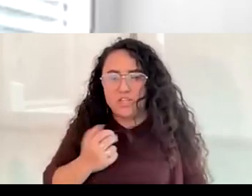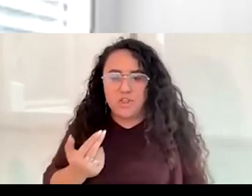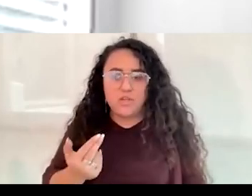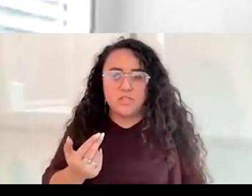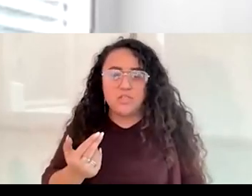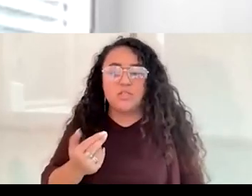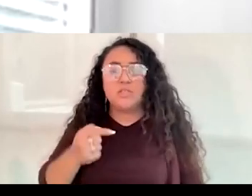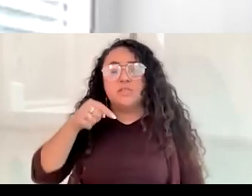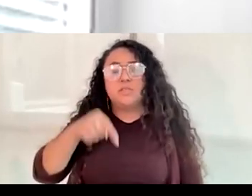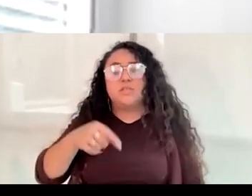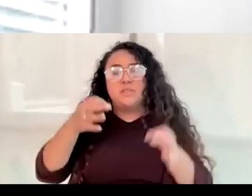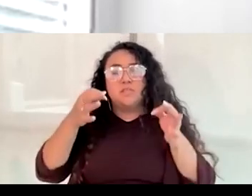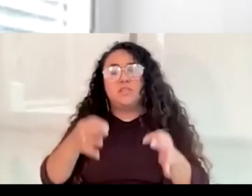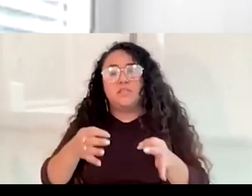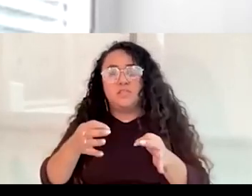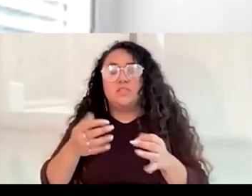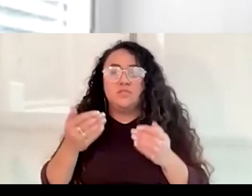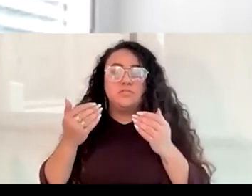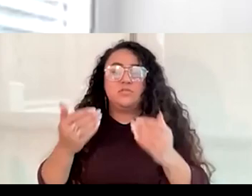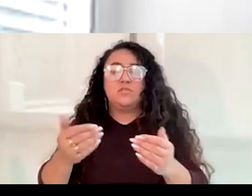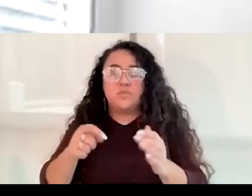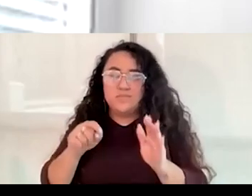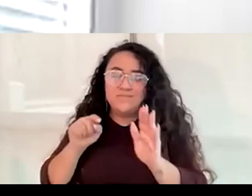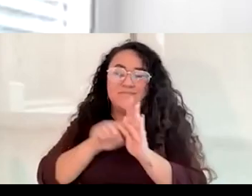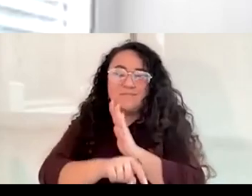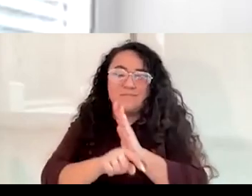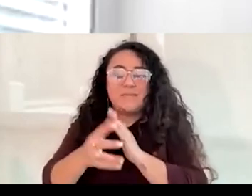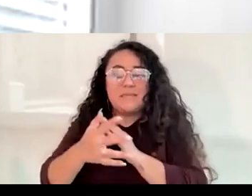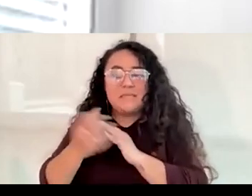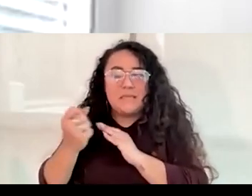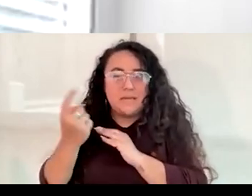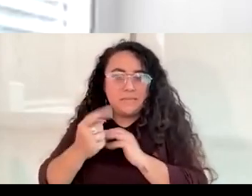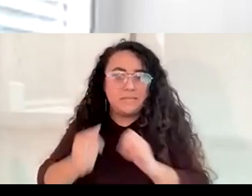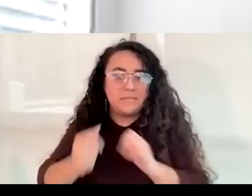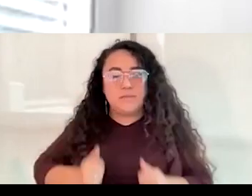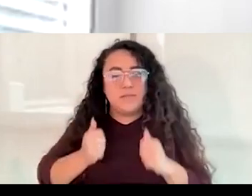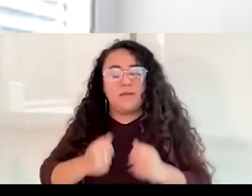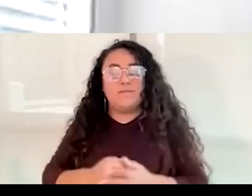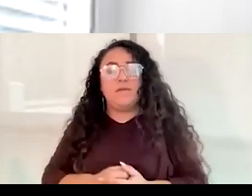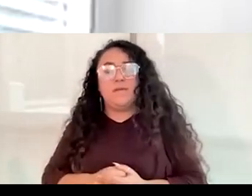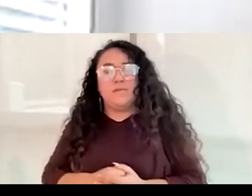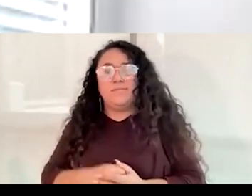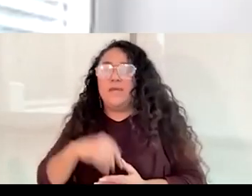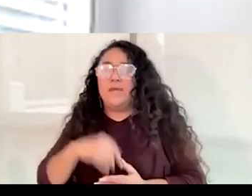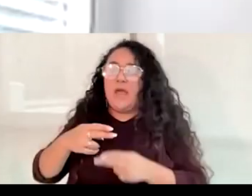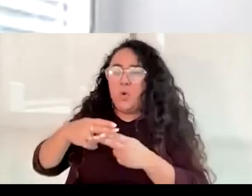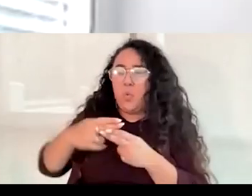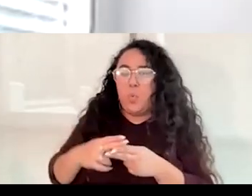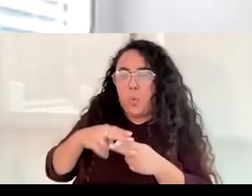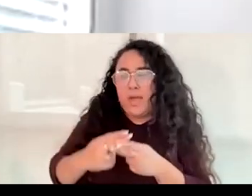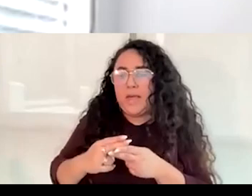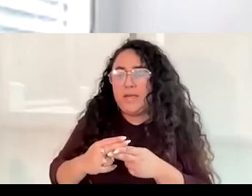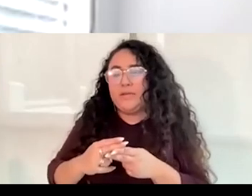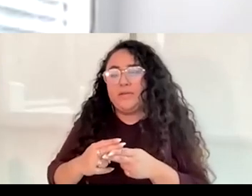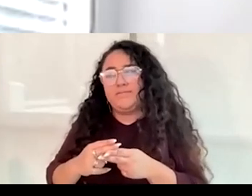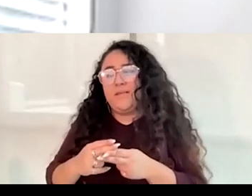particularly the decision to make to take someone's life, and the weight that carries, and there not being a mechanism set